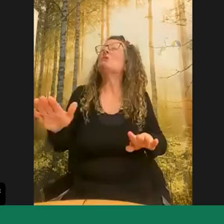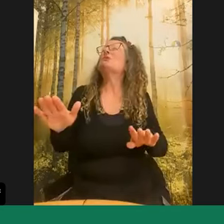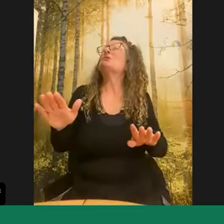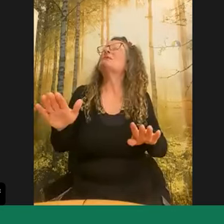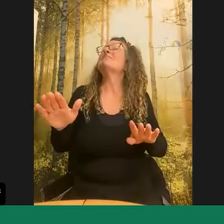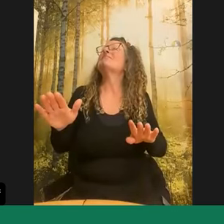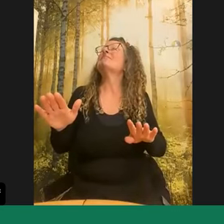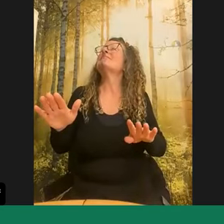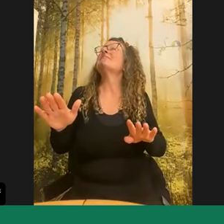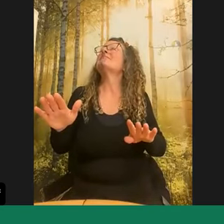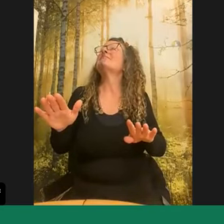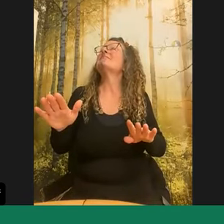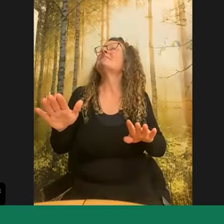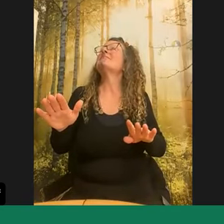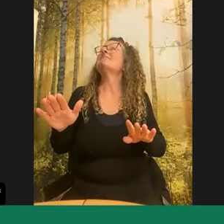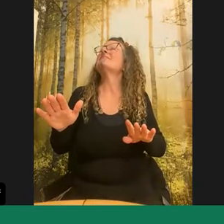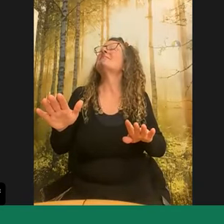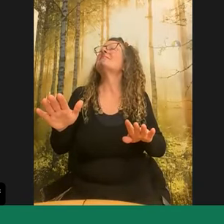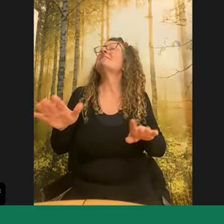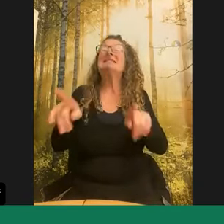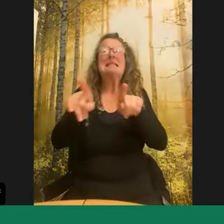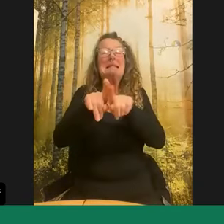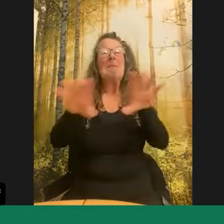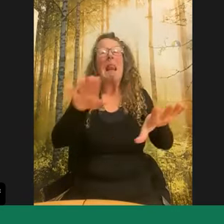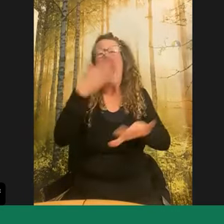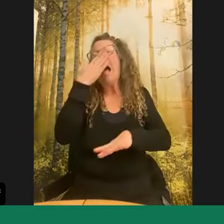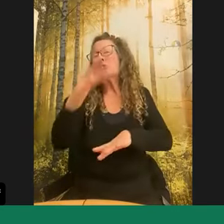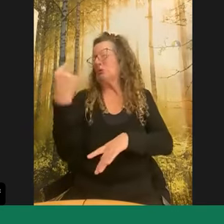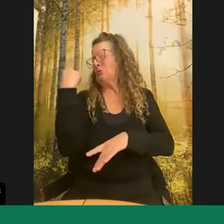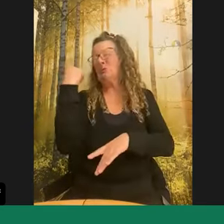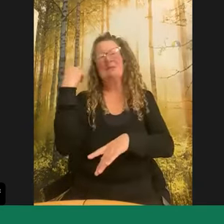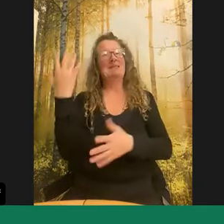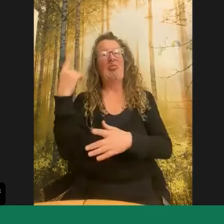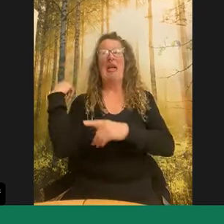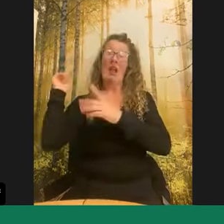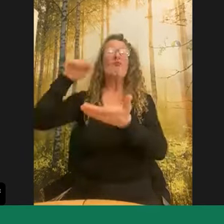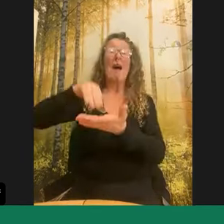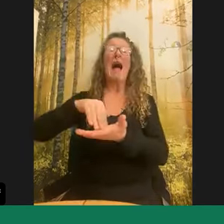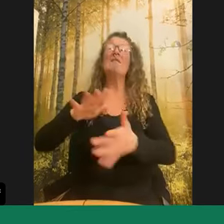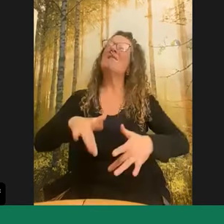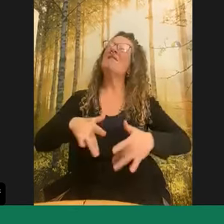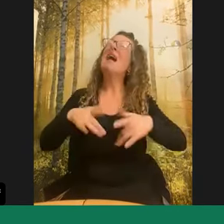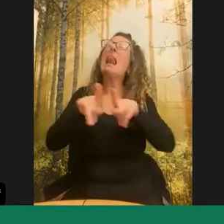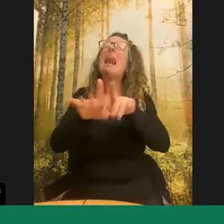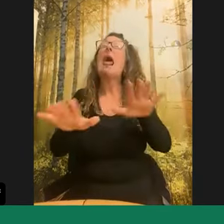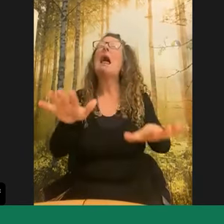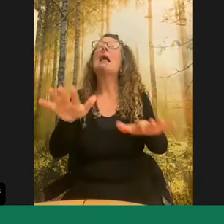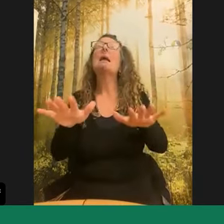to not have the sort of attitudes that they had when they came. They came almost, it felt like